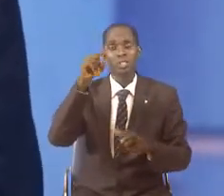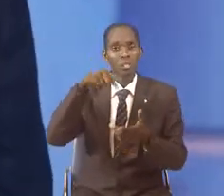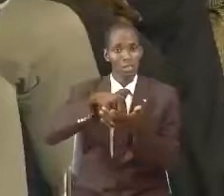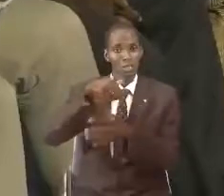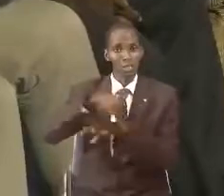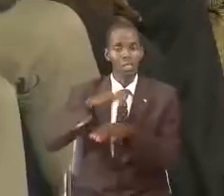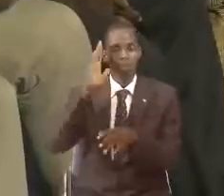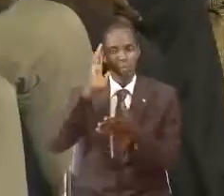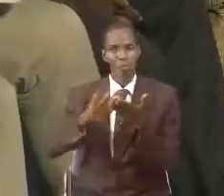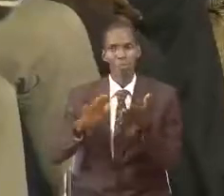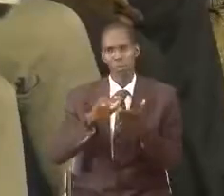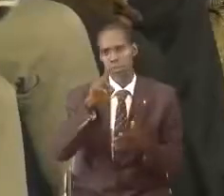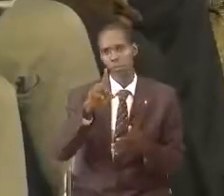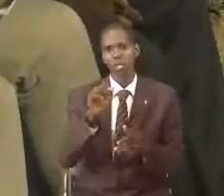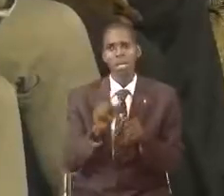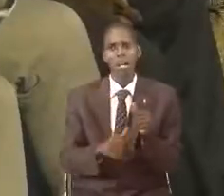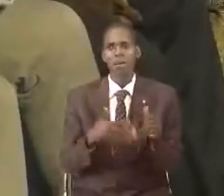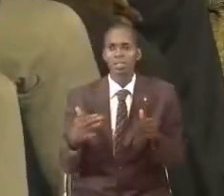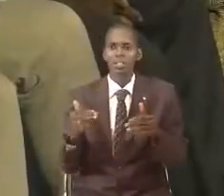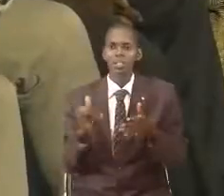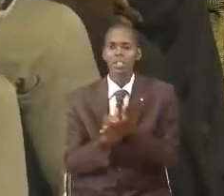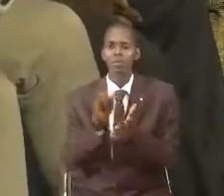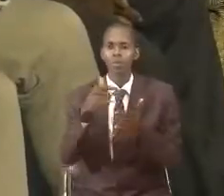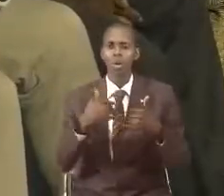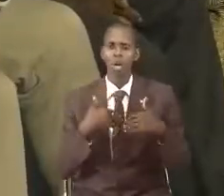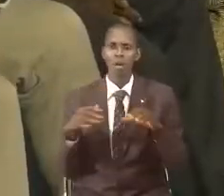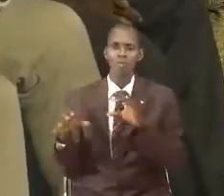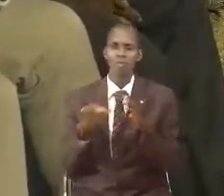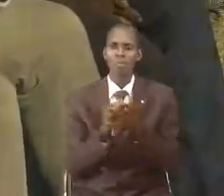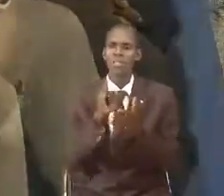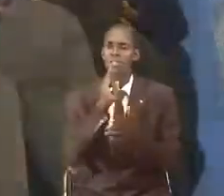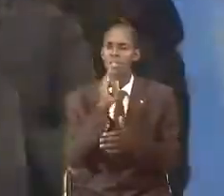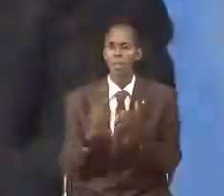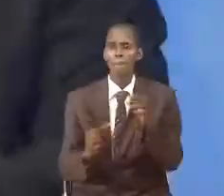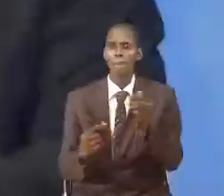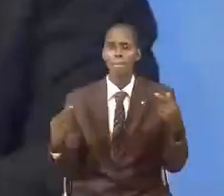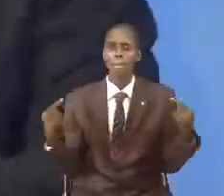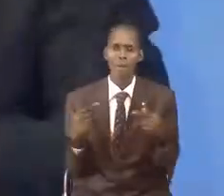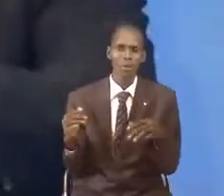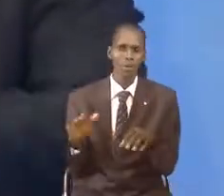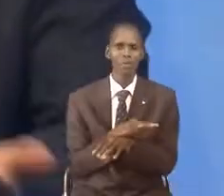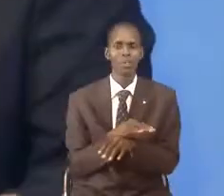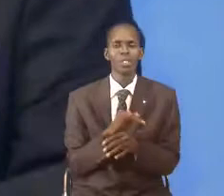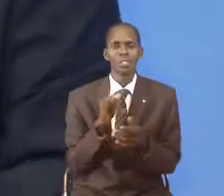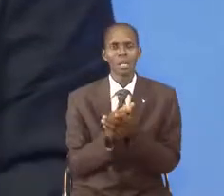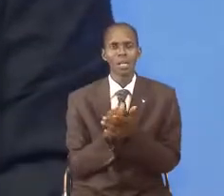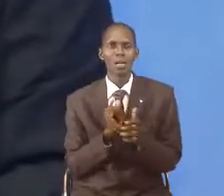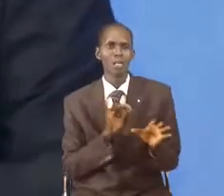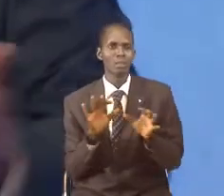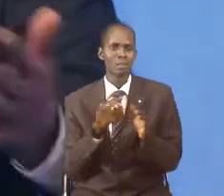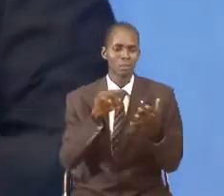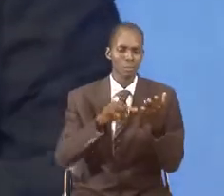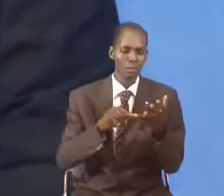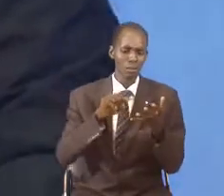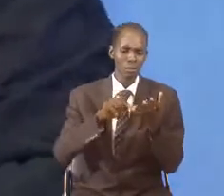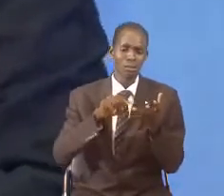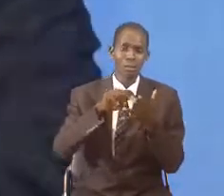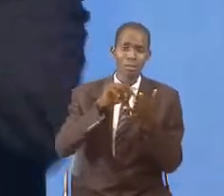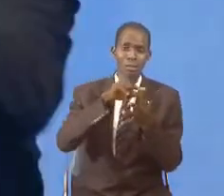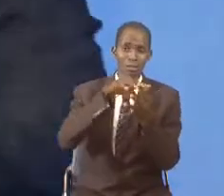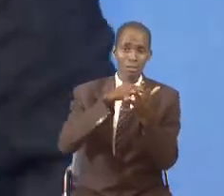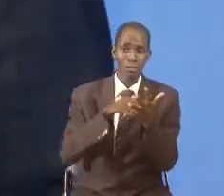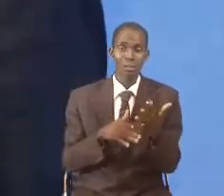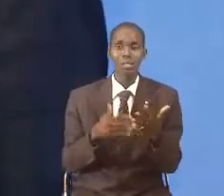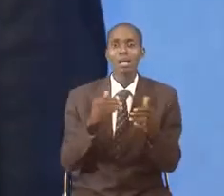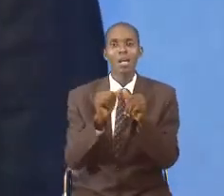you. All the ache and everything you have done that was painful, and you said, I